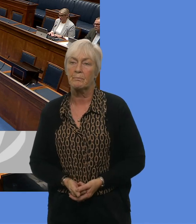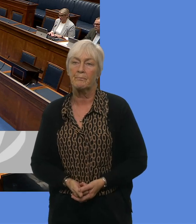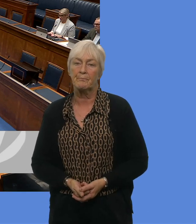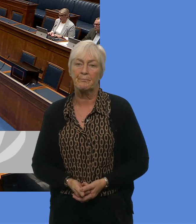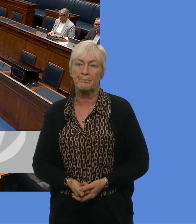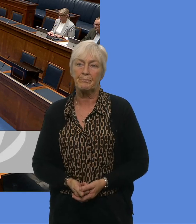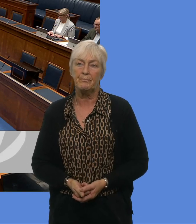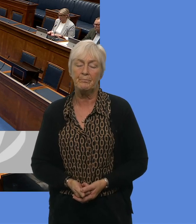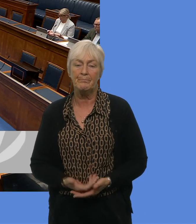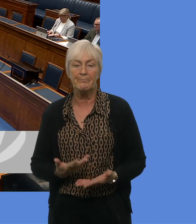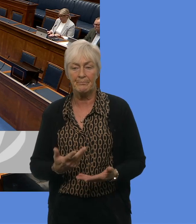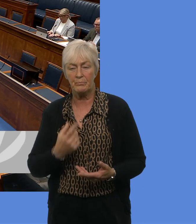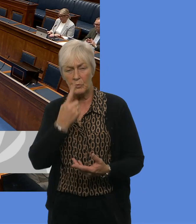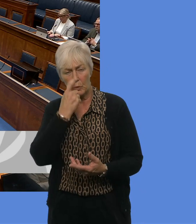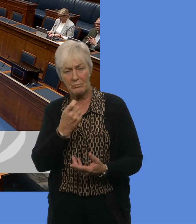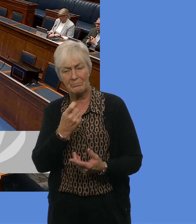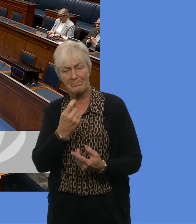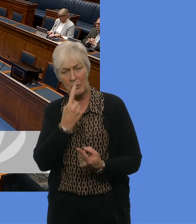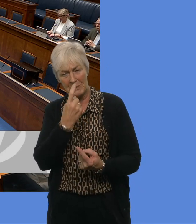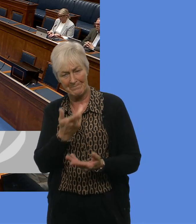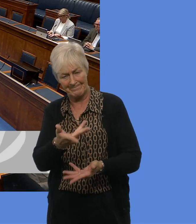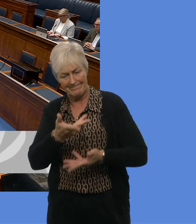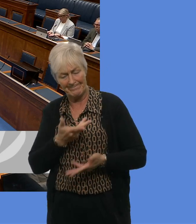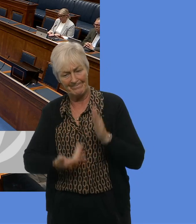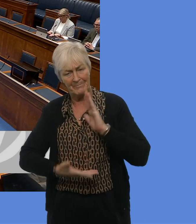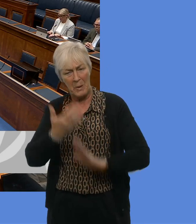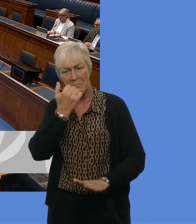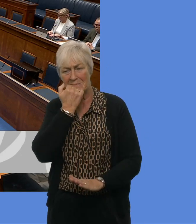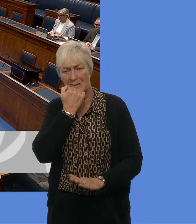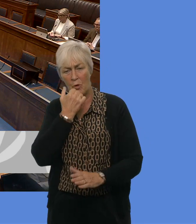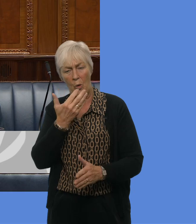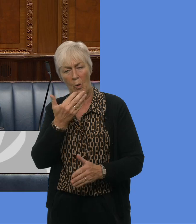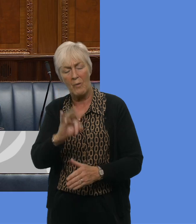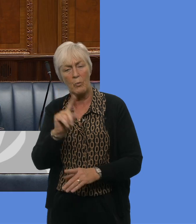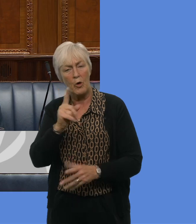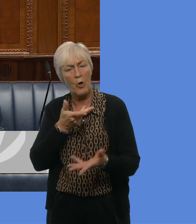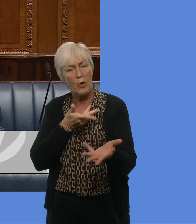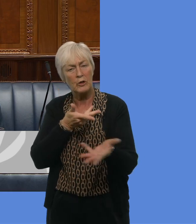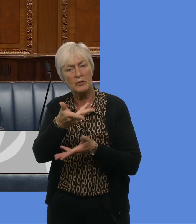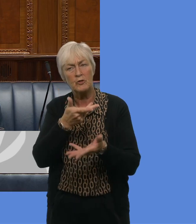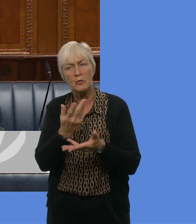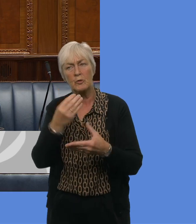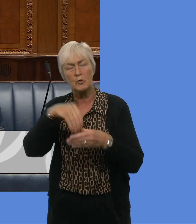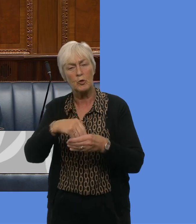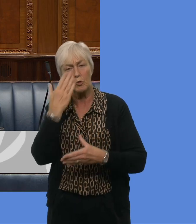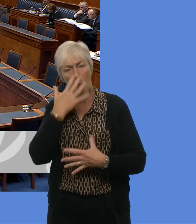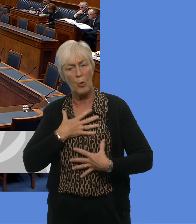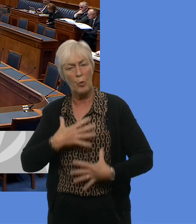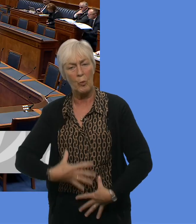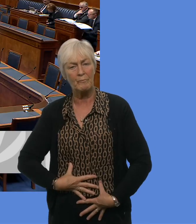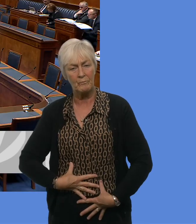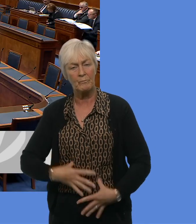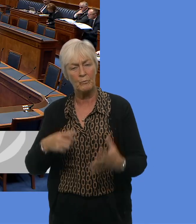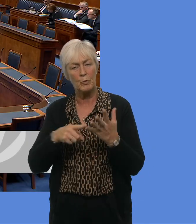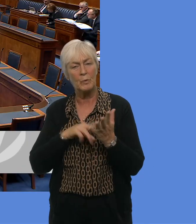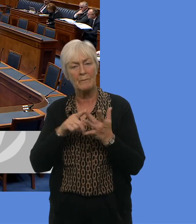Speaker. Minister, could you possibly provide us with an update on the consultation concerning the school uniforms, please? Thank you. Well,